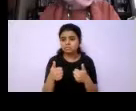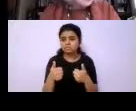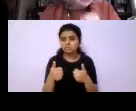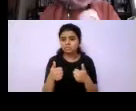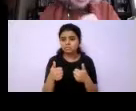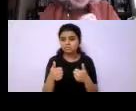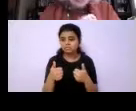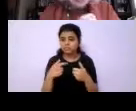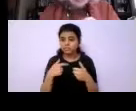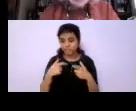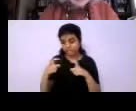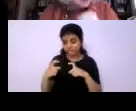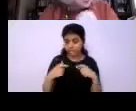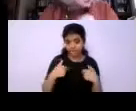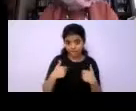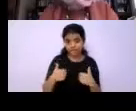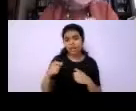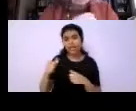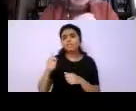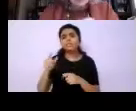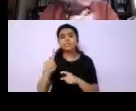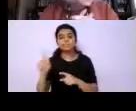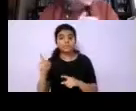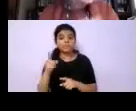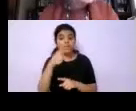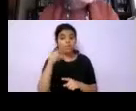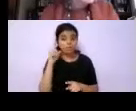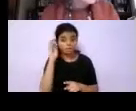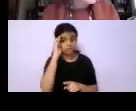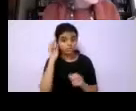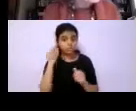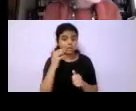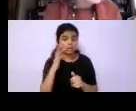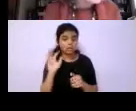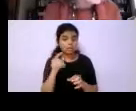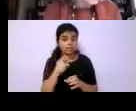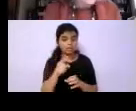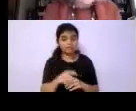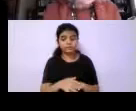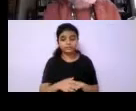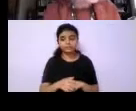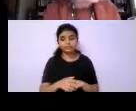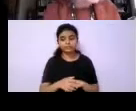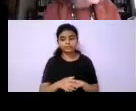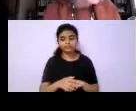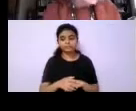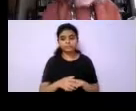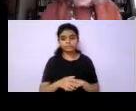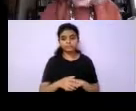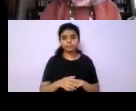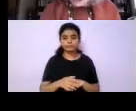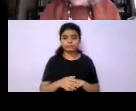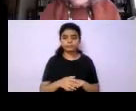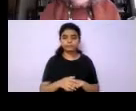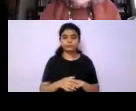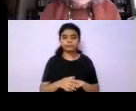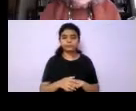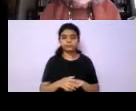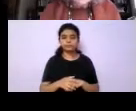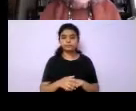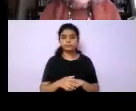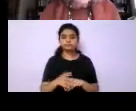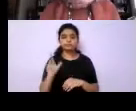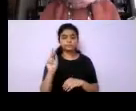for. This is a very important point that I'll talk more about later. The